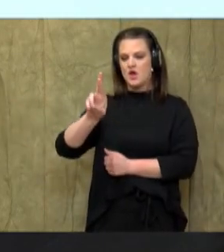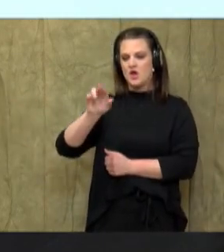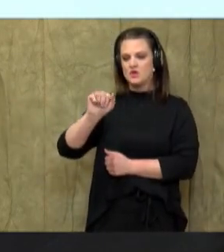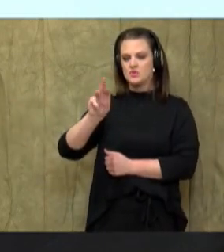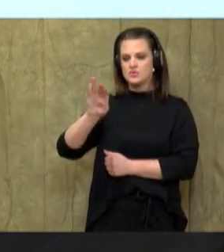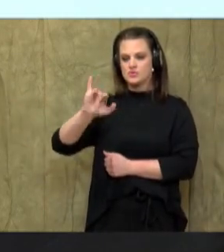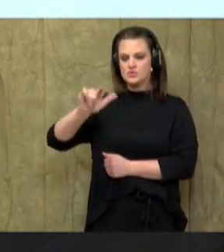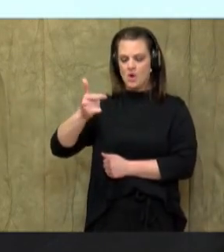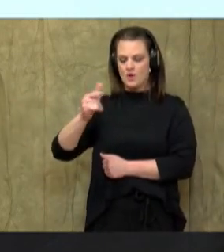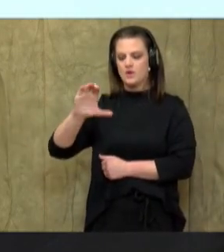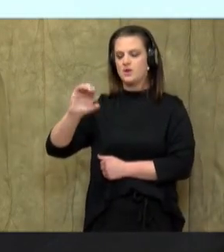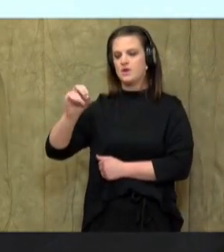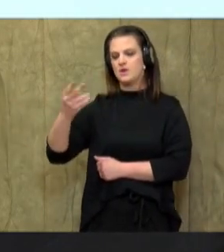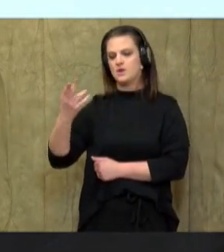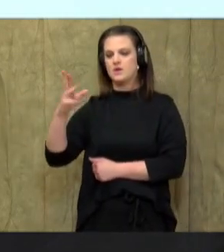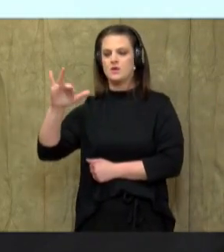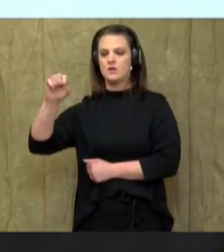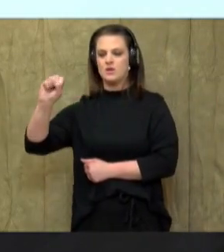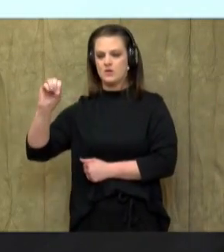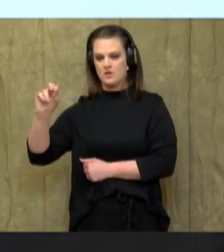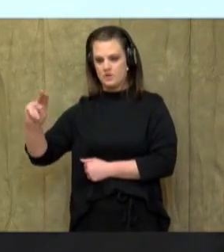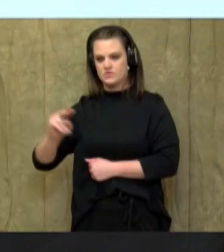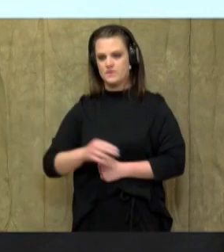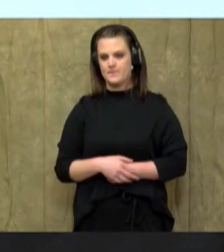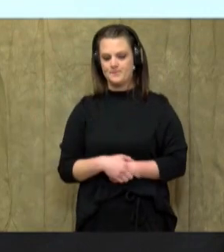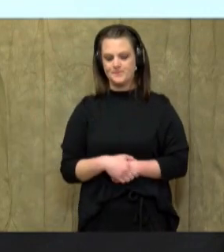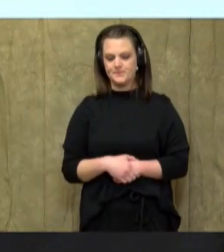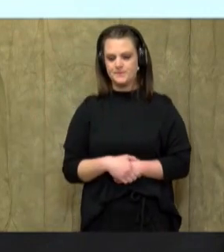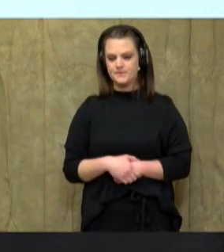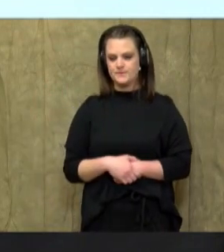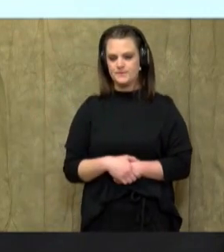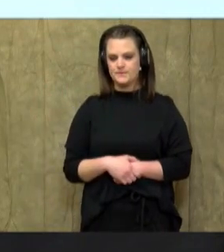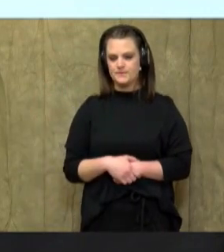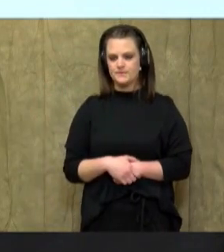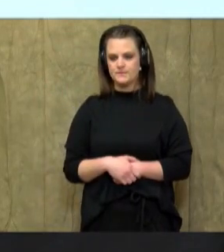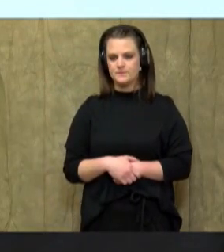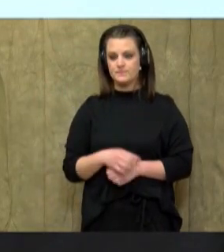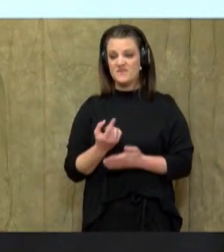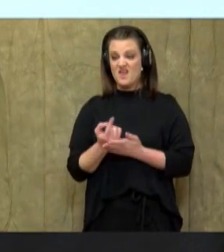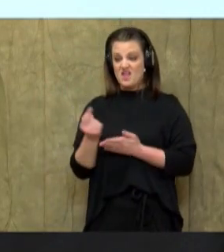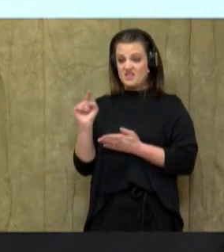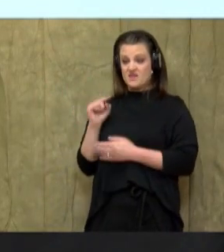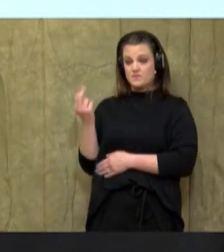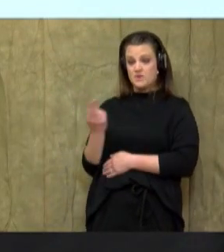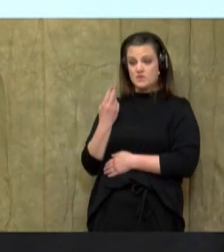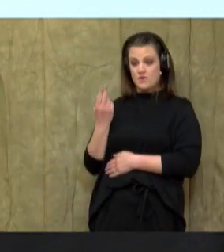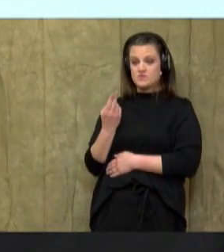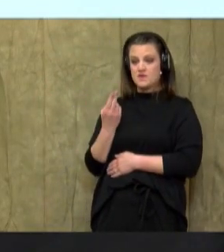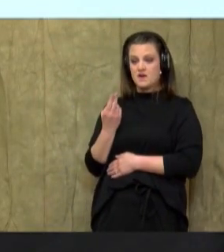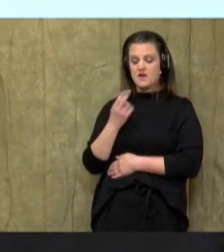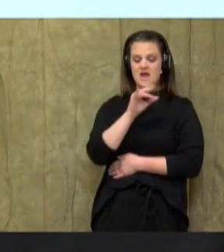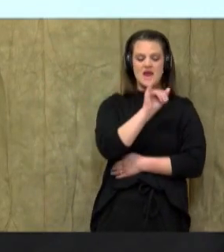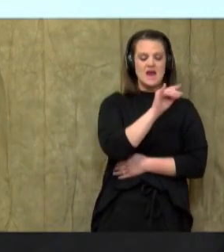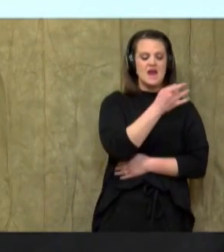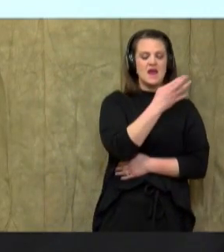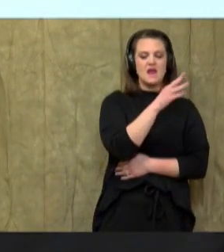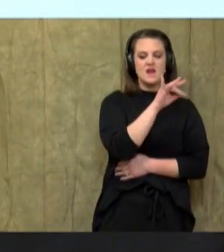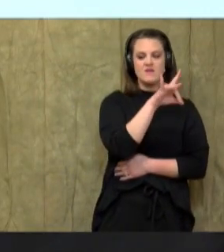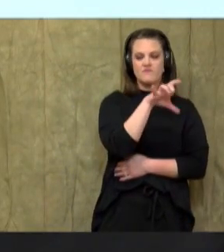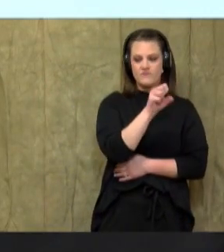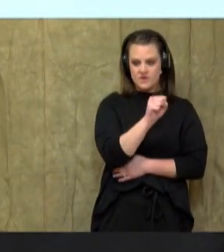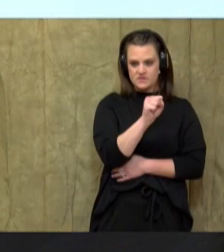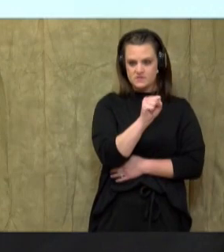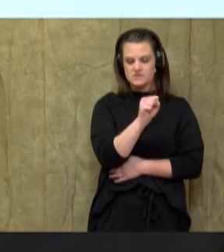inference. From last Thursday, I was telling you that an inference and a conclusion is like a